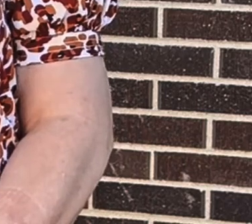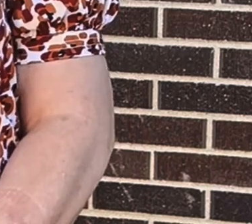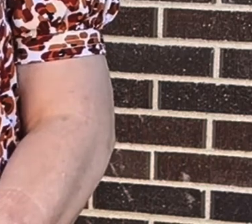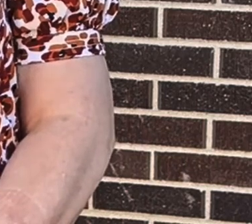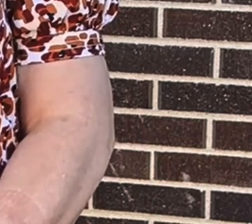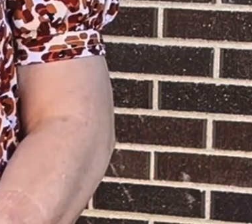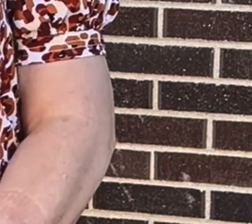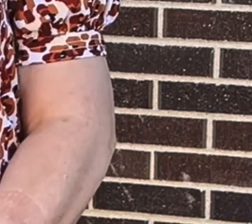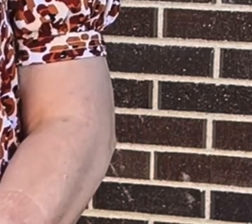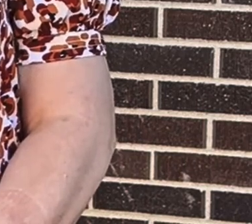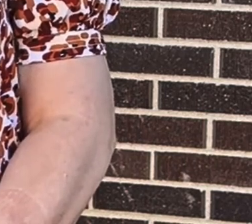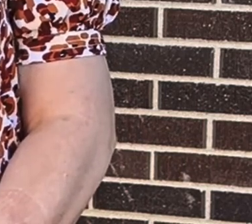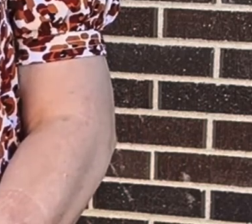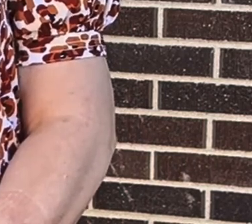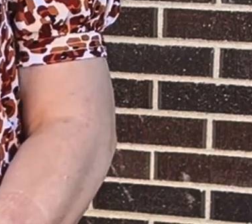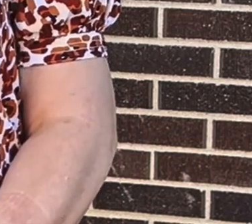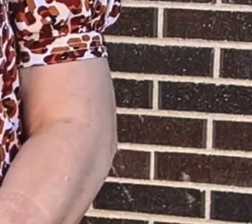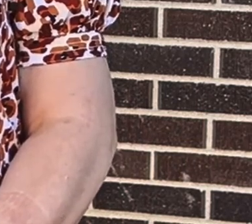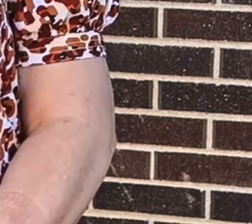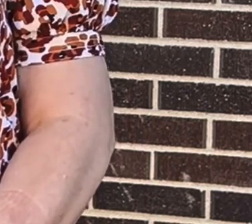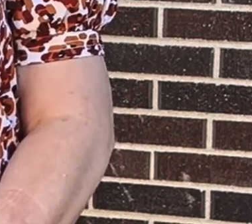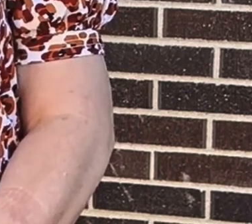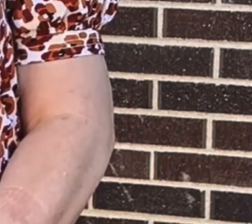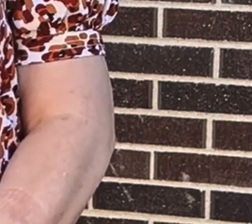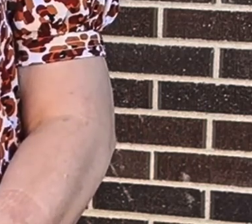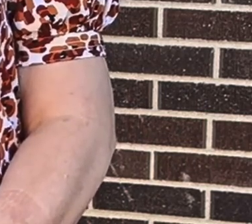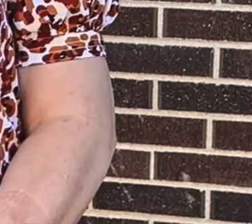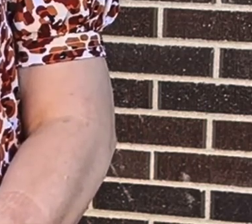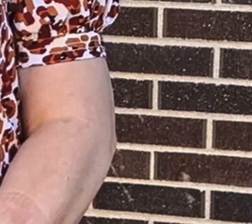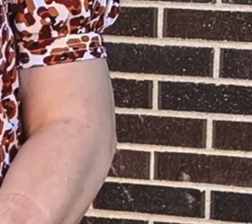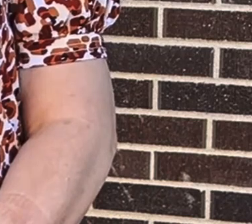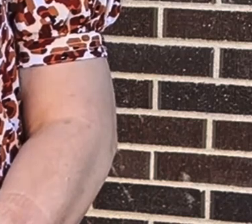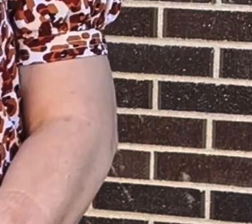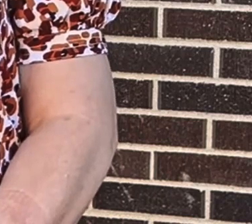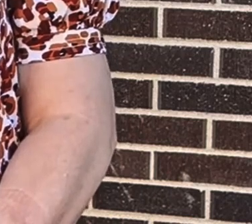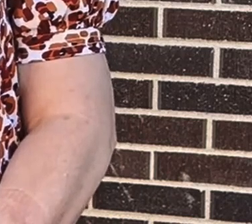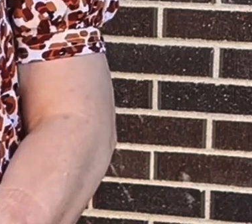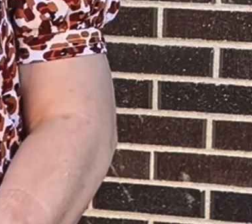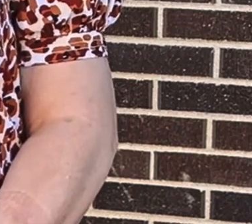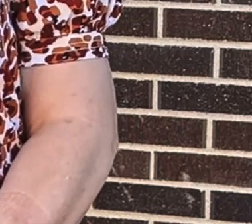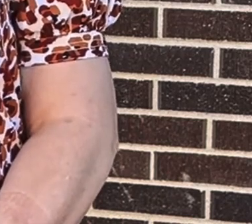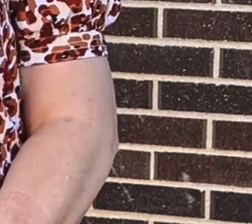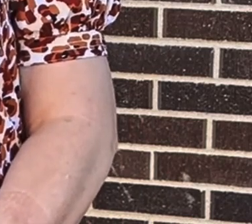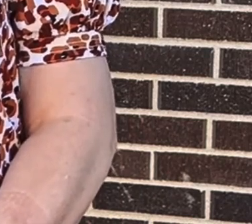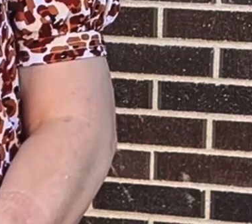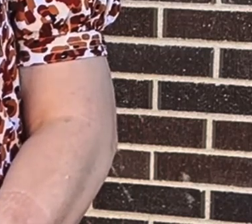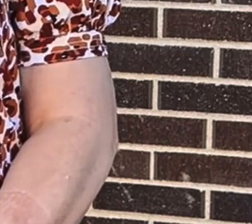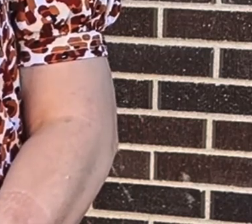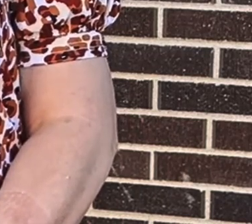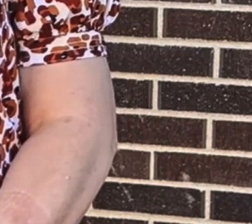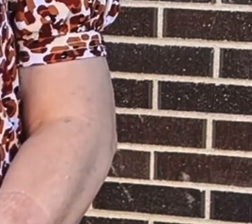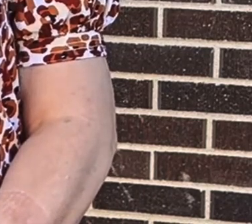removed. Turns out I do not have any cancer at all. So I wanted to praise and thank God that I did not have any